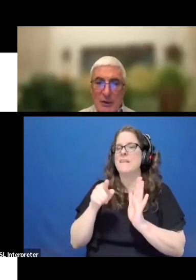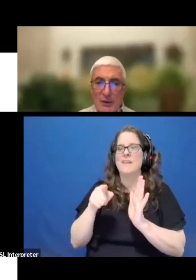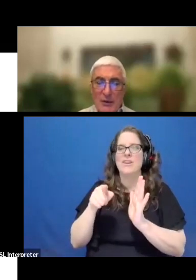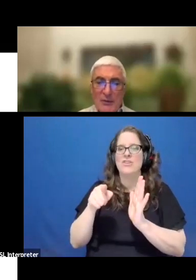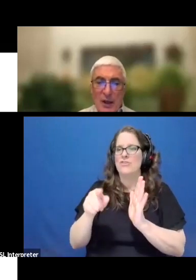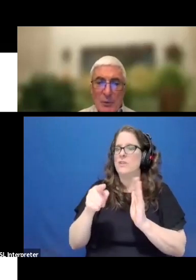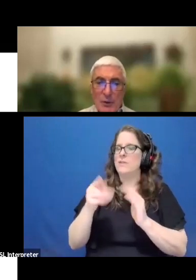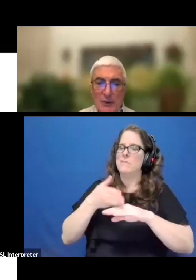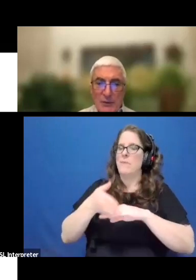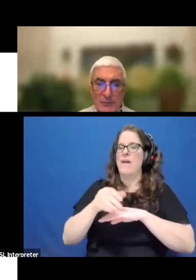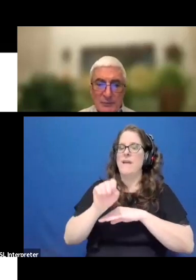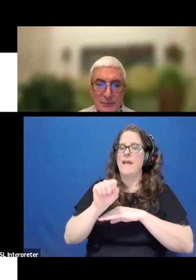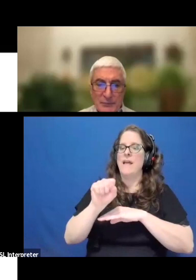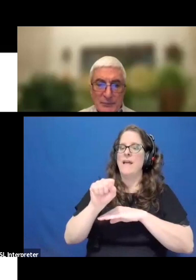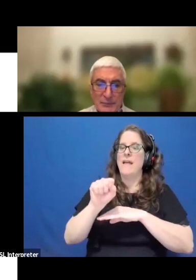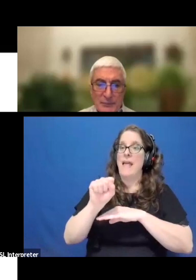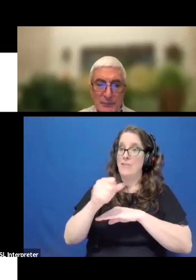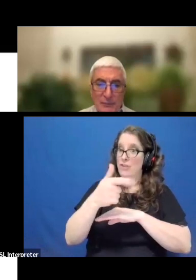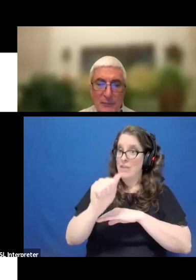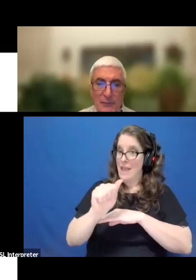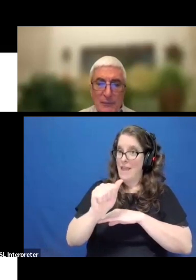stopped. Next slide, please.